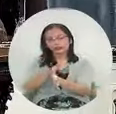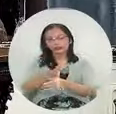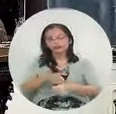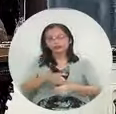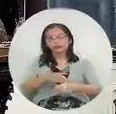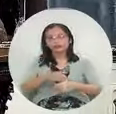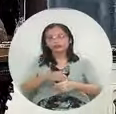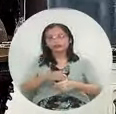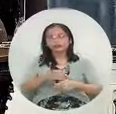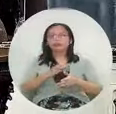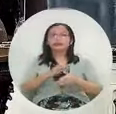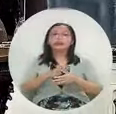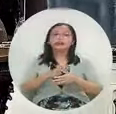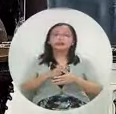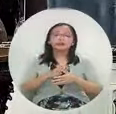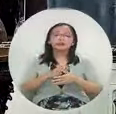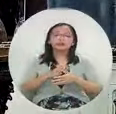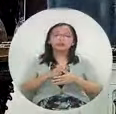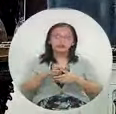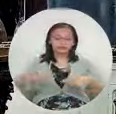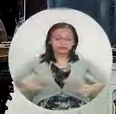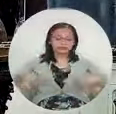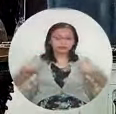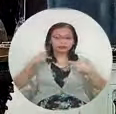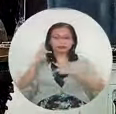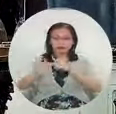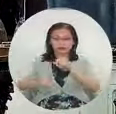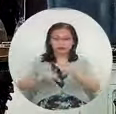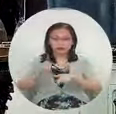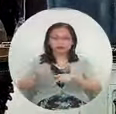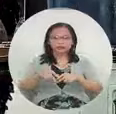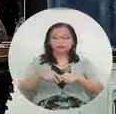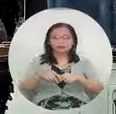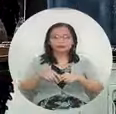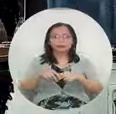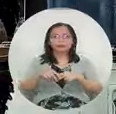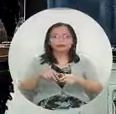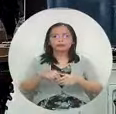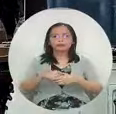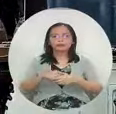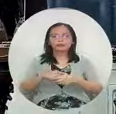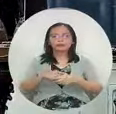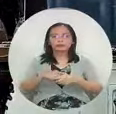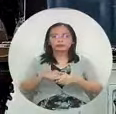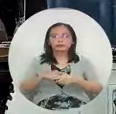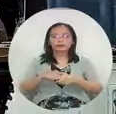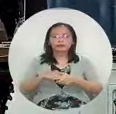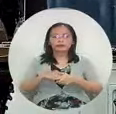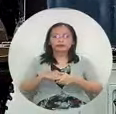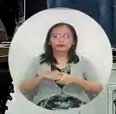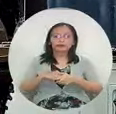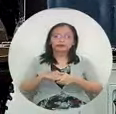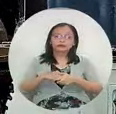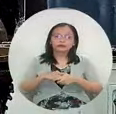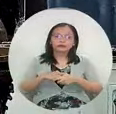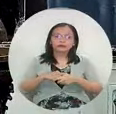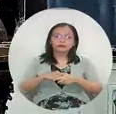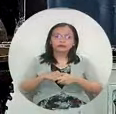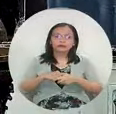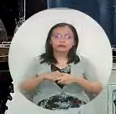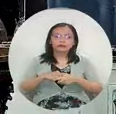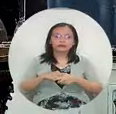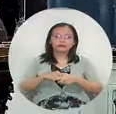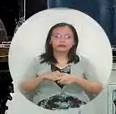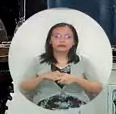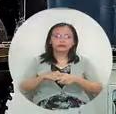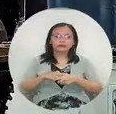Very simple. You don't need to be a teacher or a doctor or a lawyer or somebody to be able to